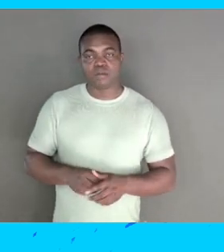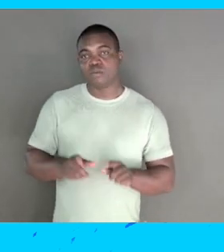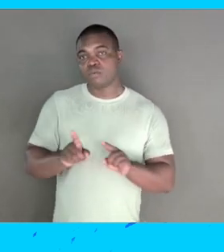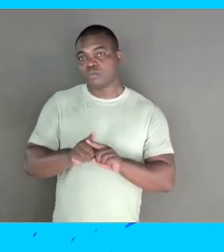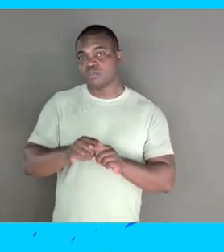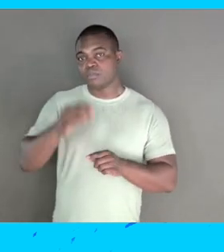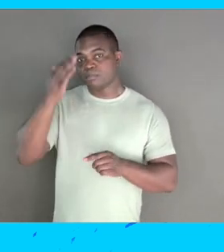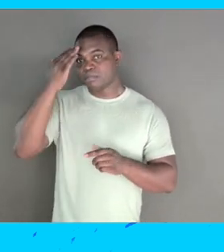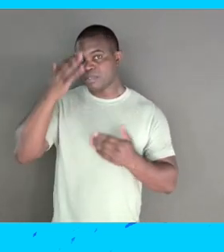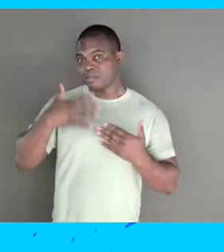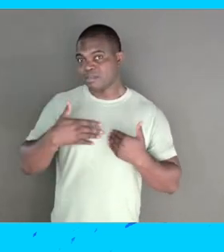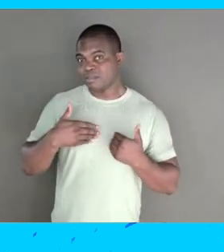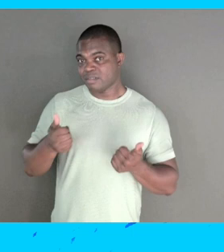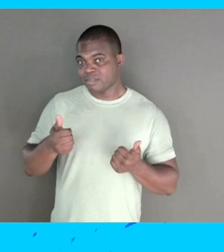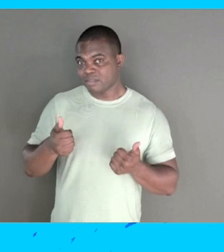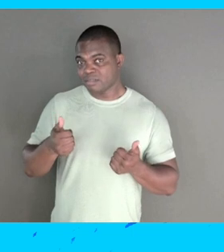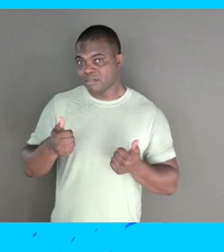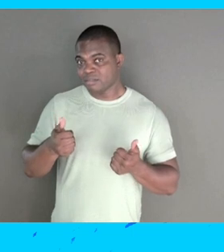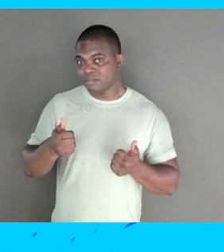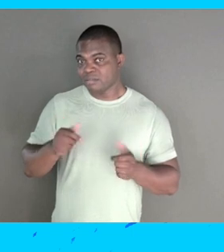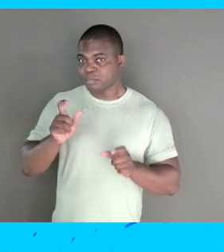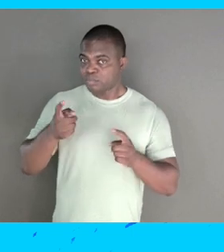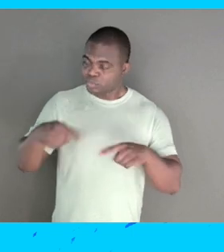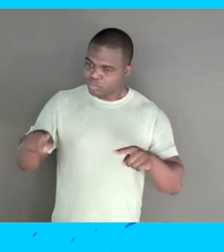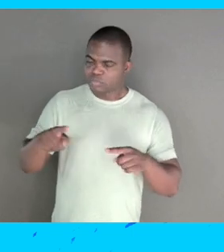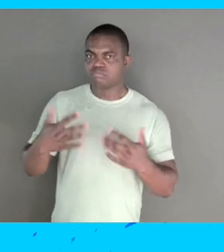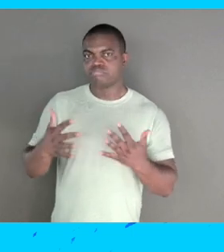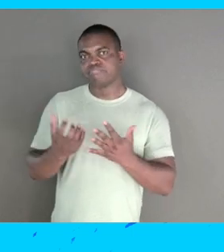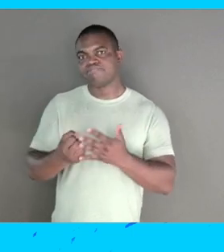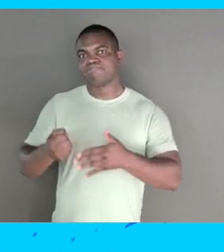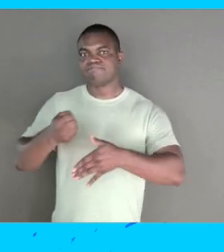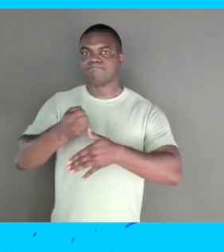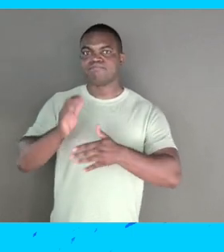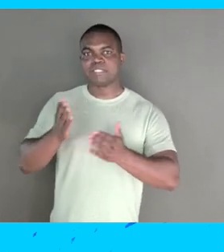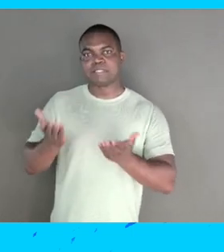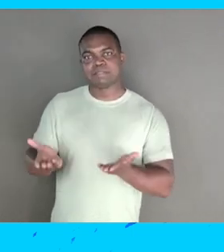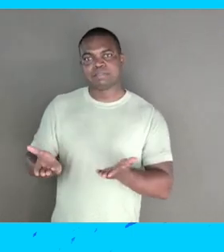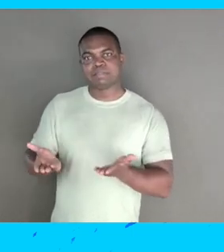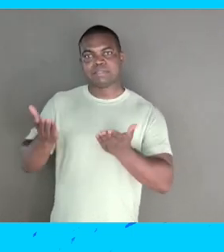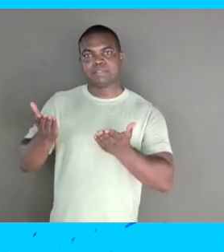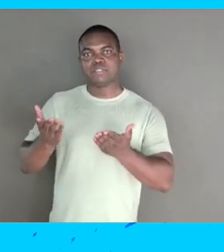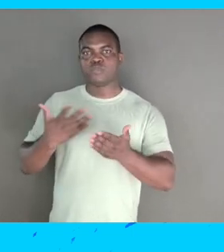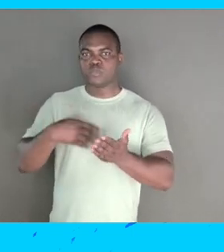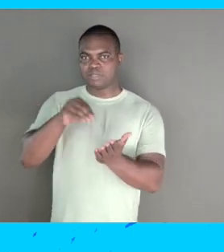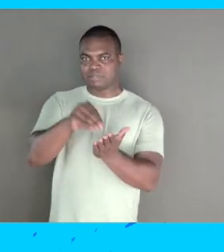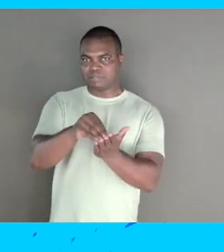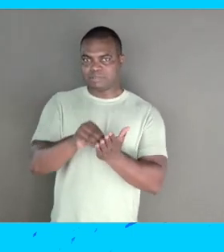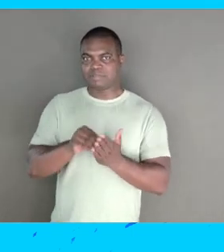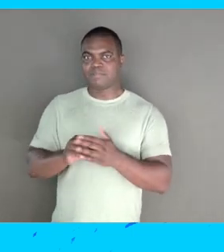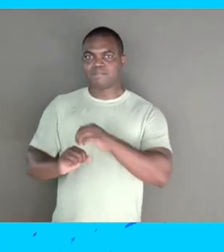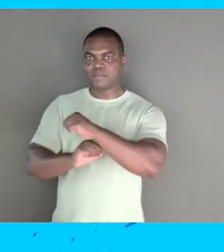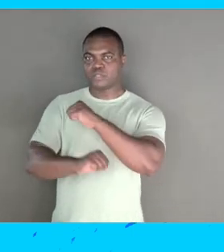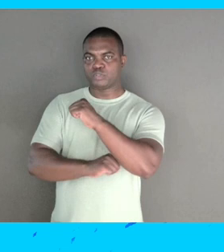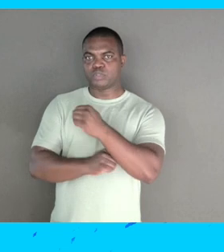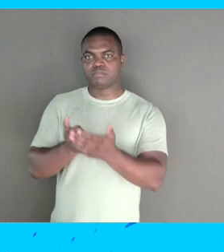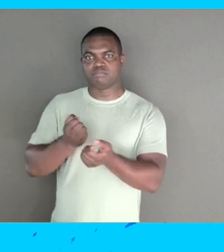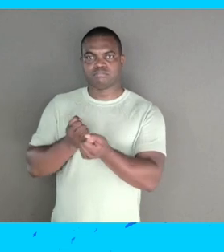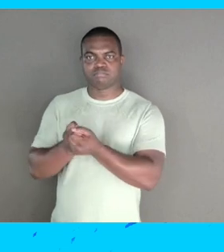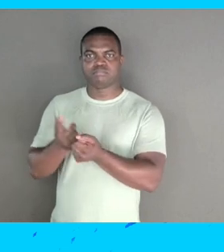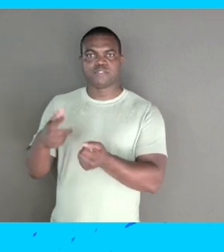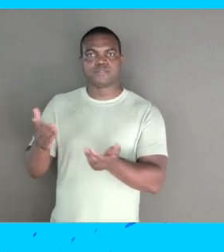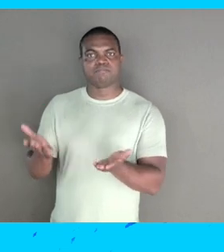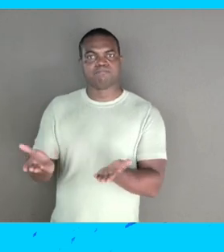mental well-being is really foundational when it comes to someone's well-being and reasoning in general. And also to